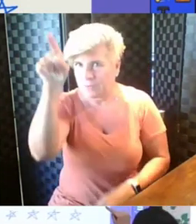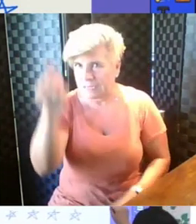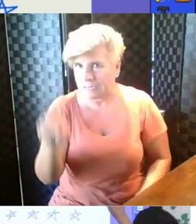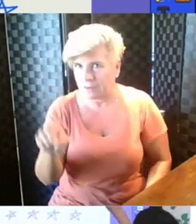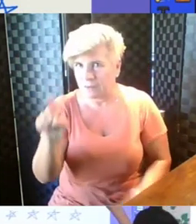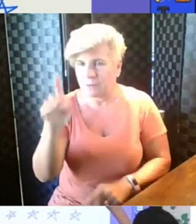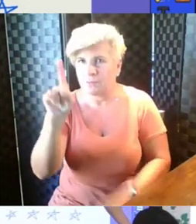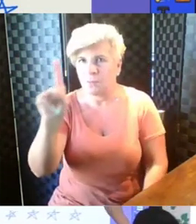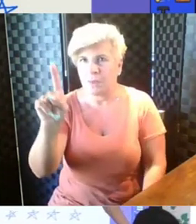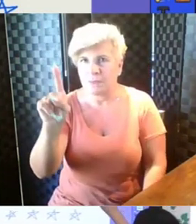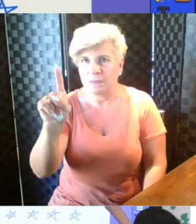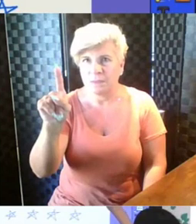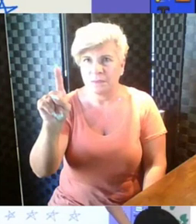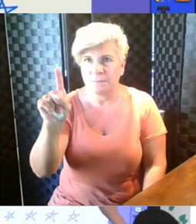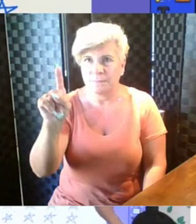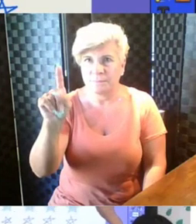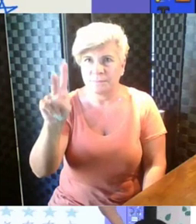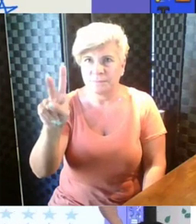the side.